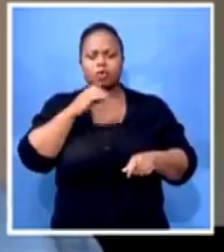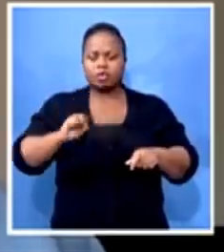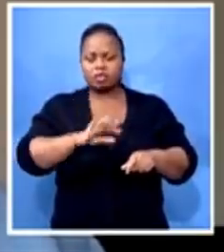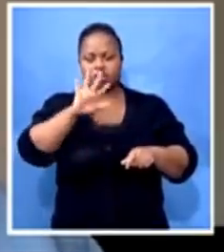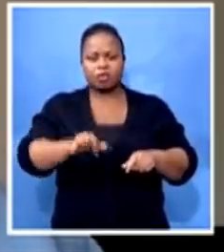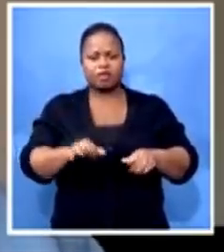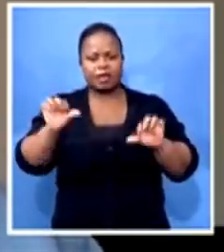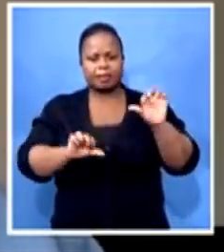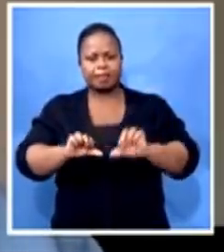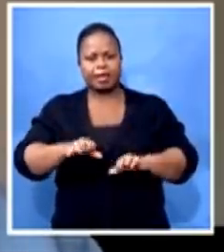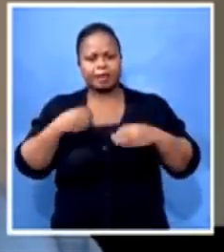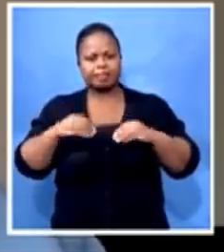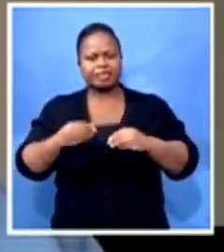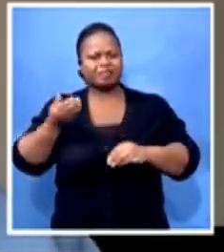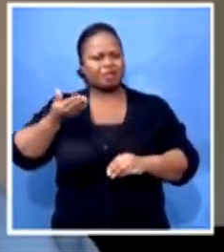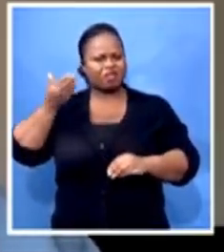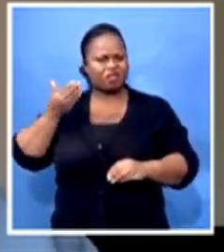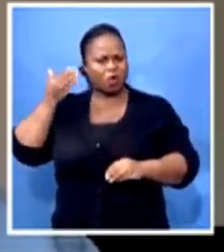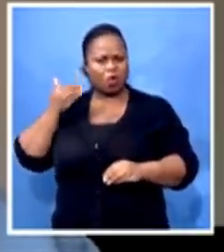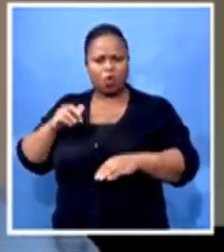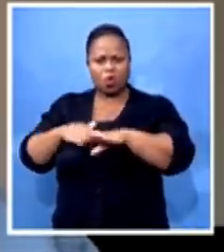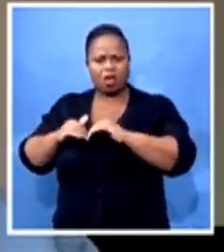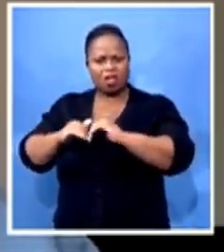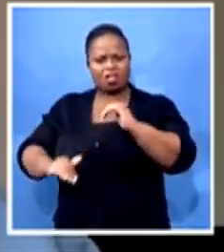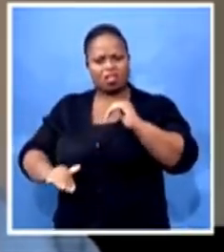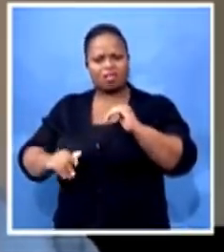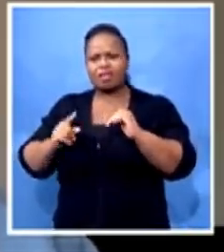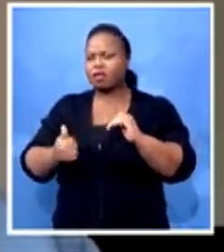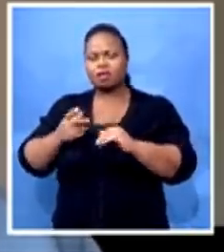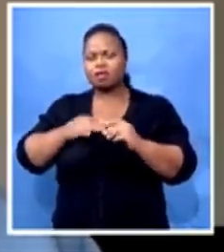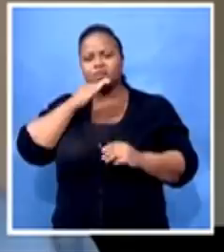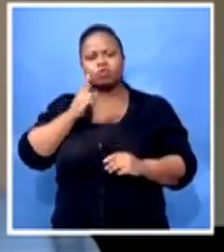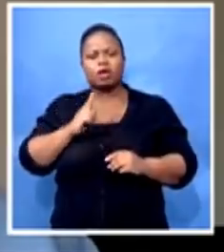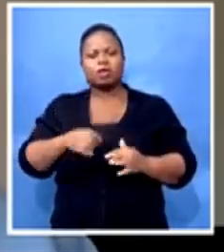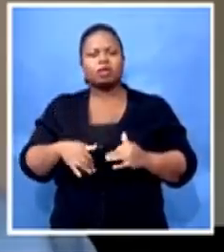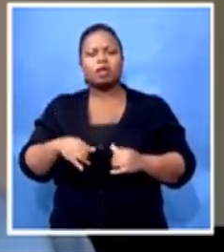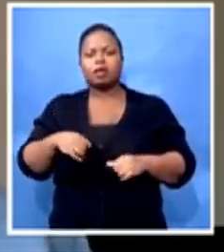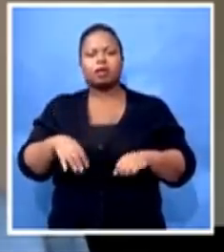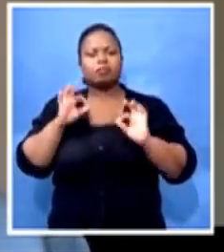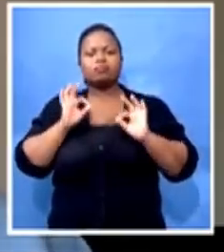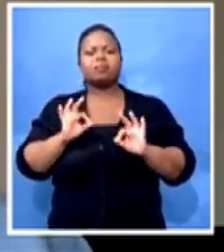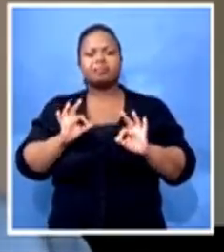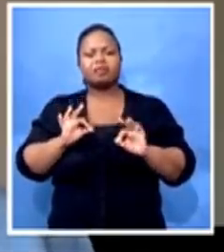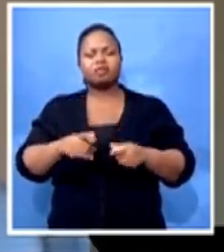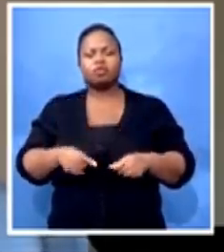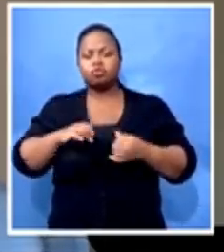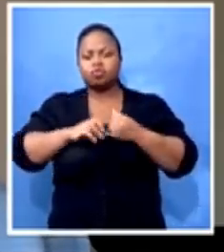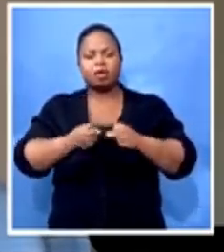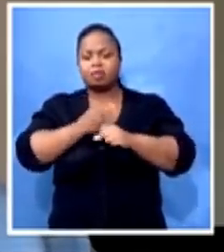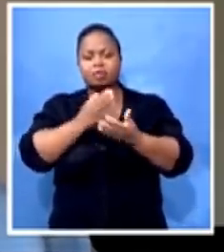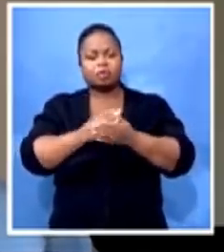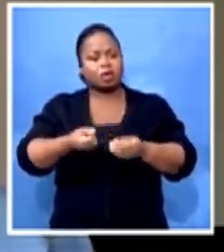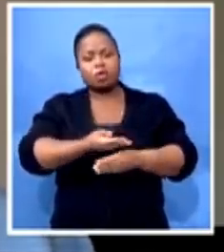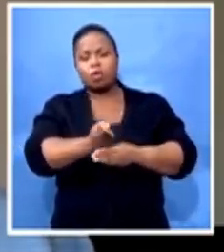it means that we don't have the critical mass needed for consumption, which is what will build the South African economy. I do